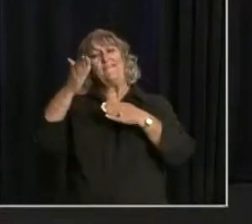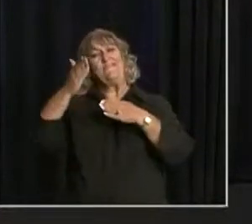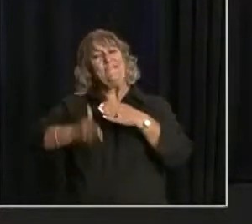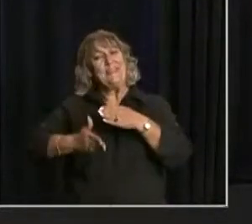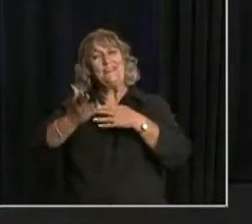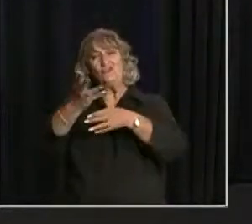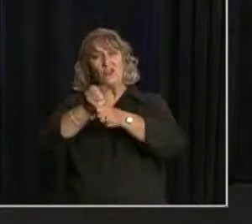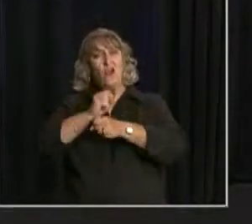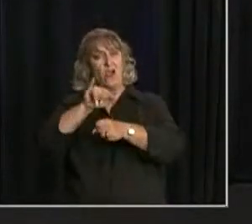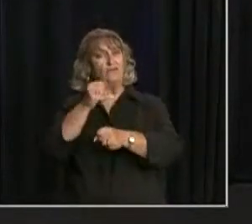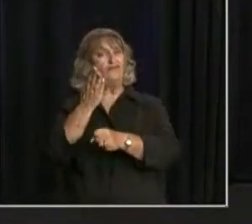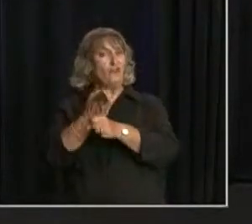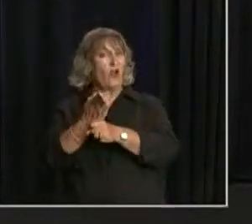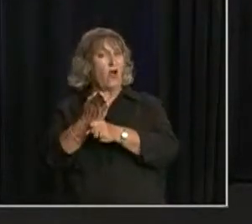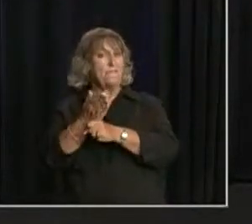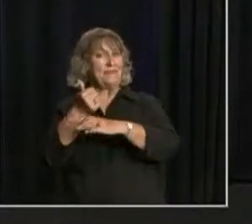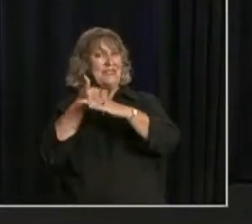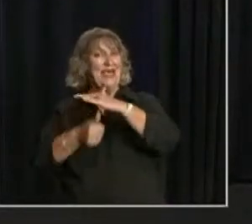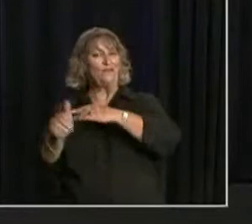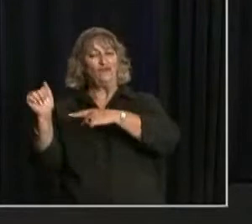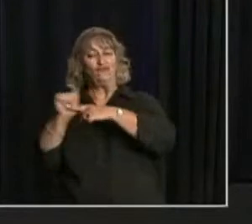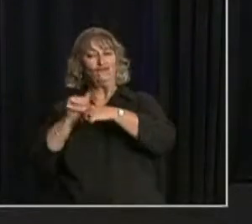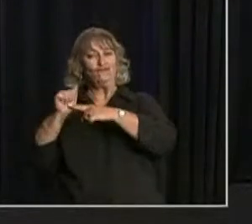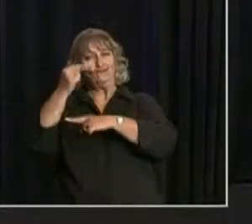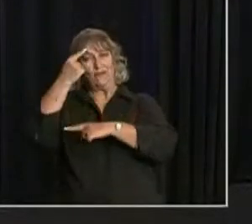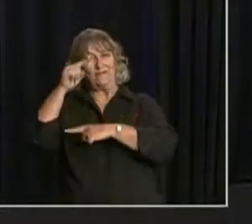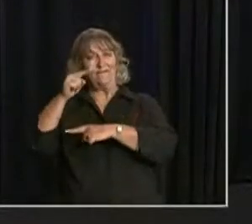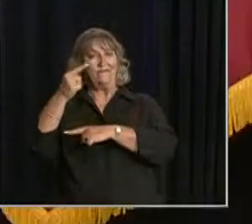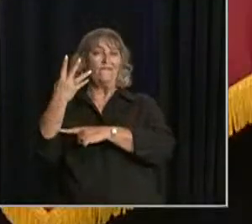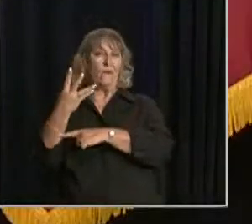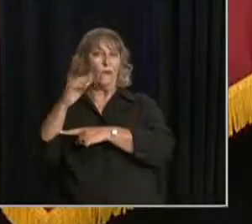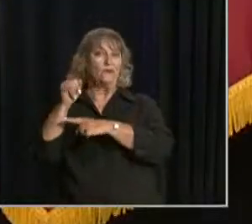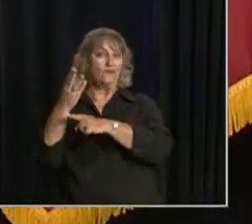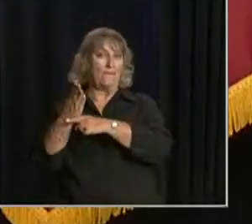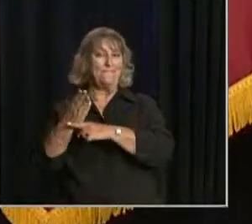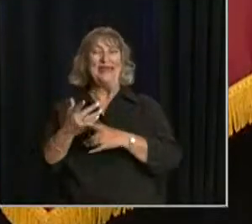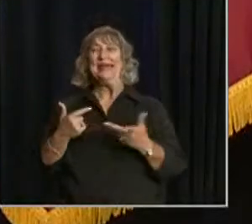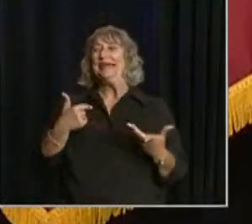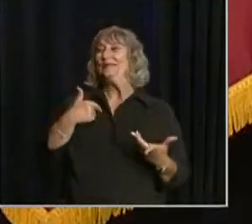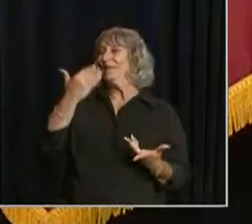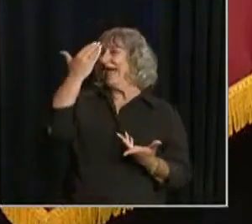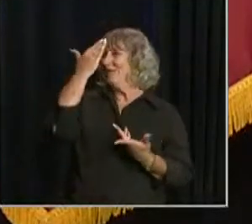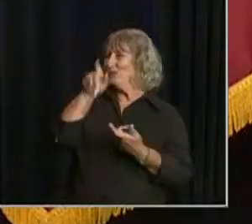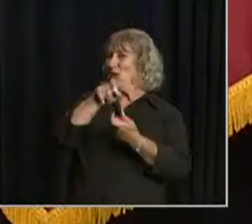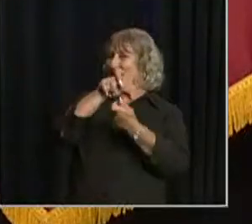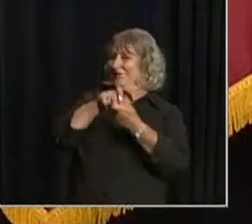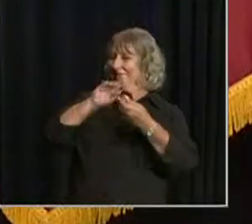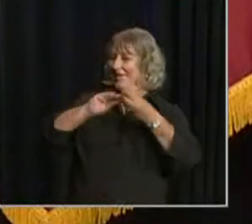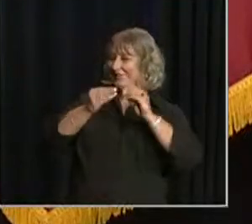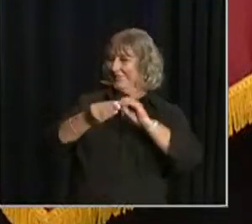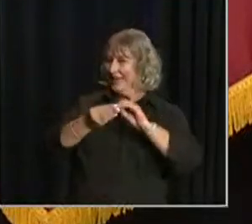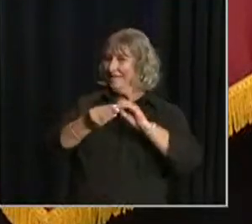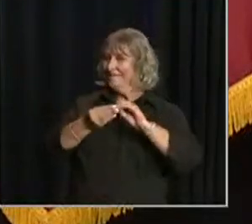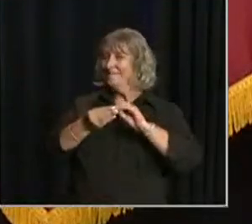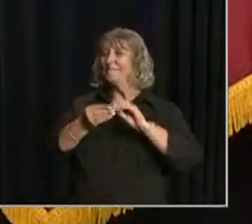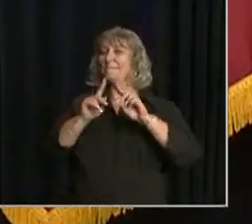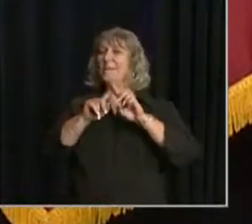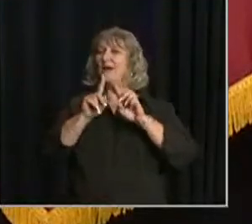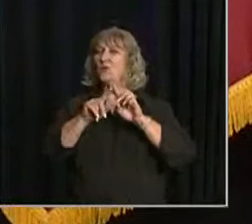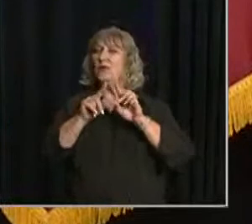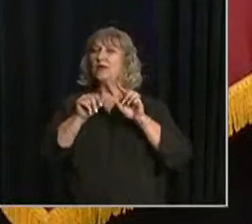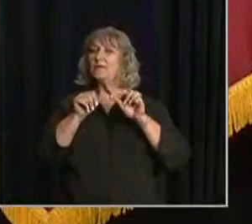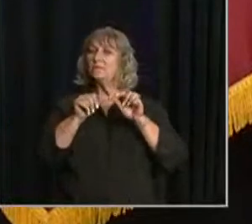gotten jobs under Train for Jobs, SA? I don't have that number on me, but we are updating that number regularly. As